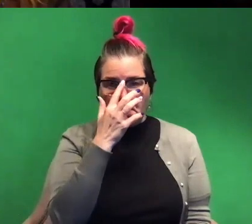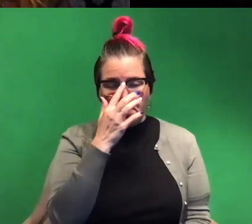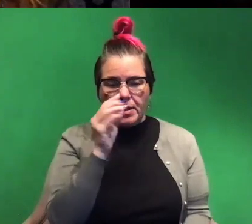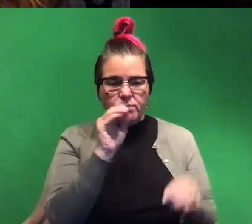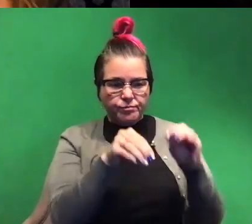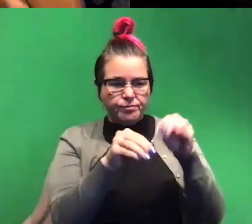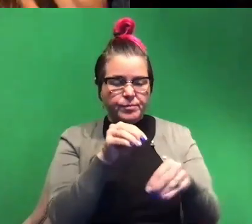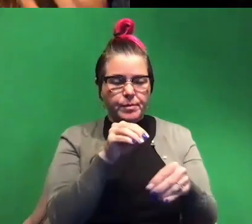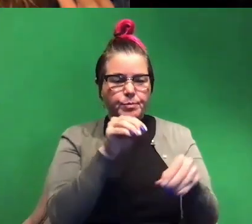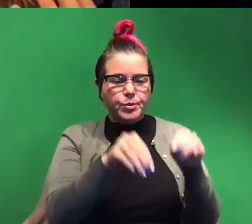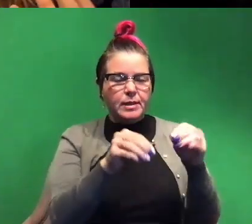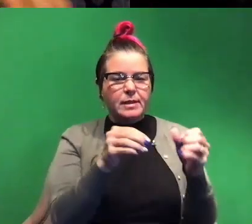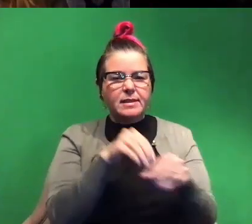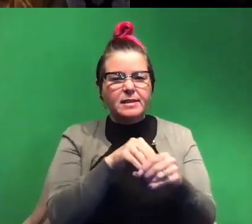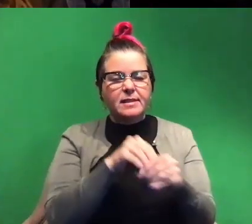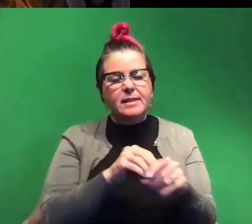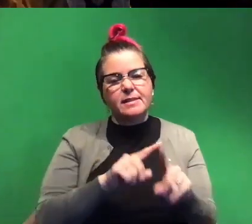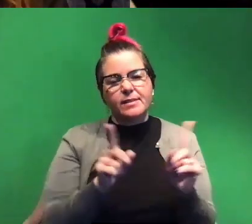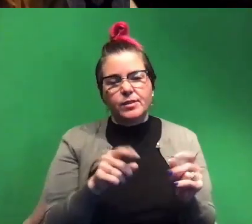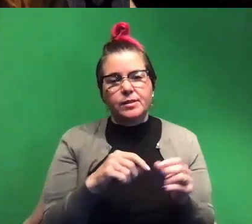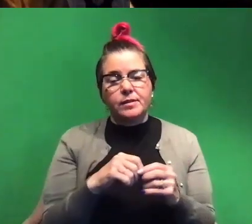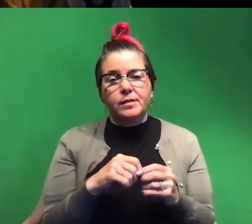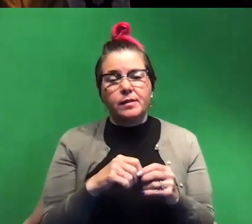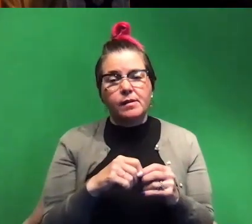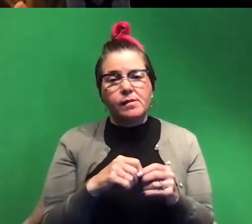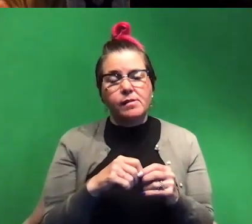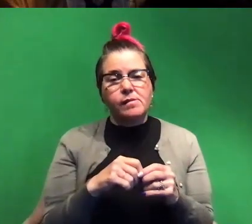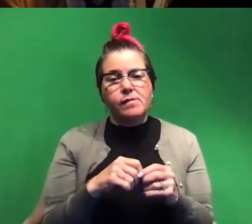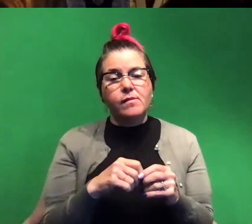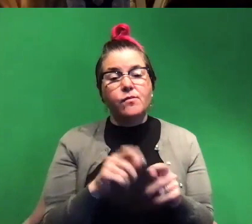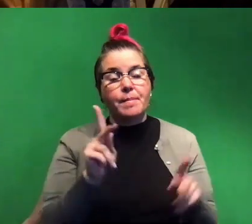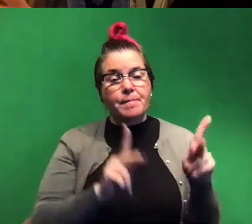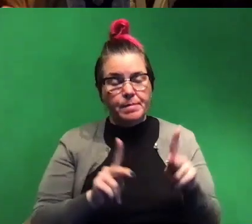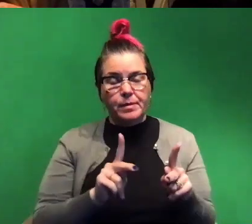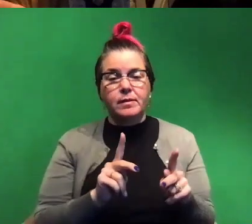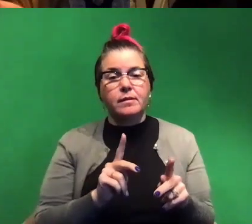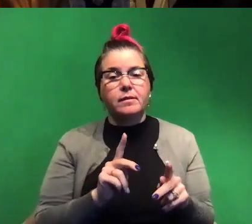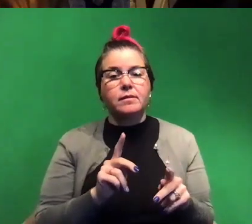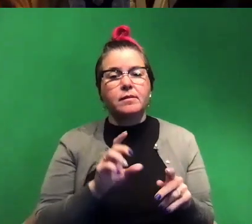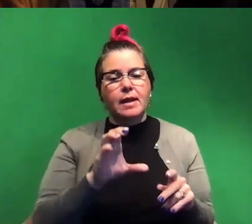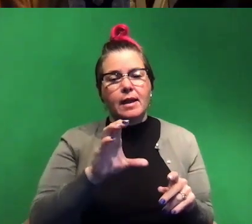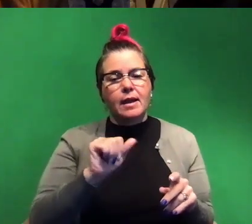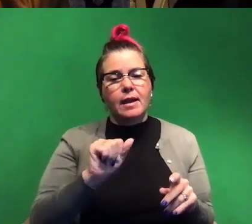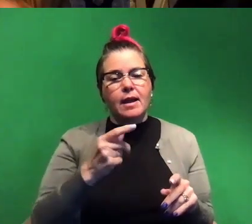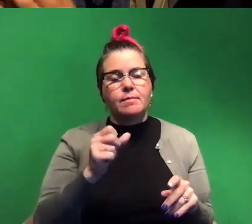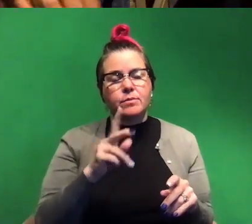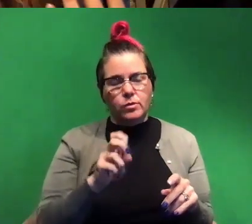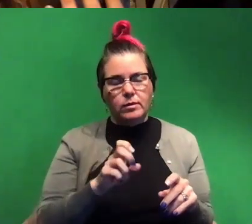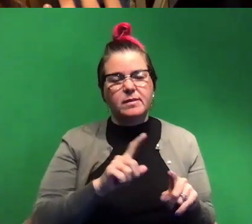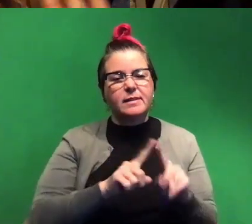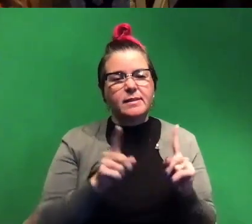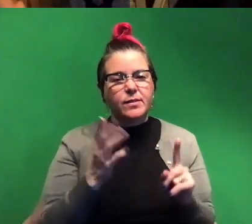them in are a little different. And so for people, we'll put them in a capsule, and that's different because it